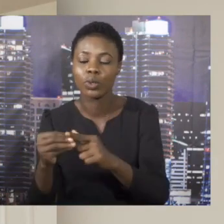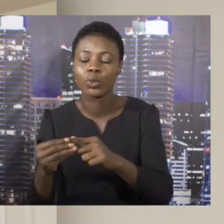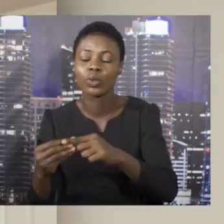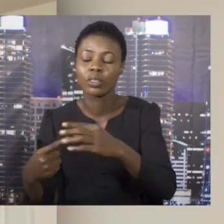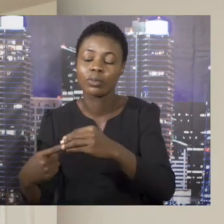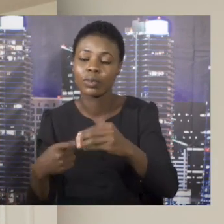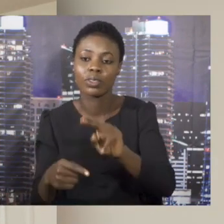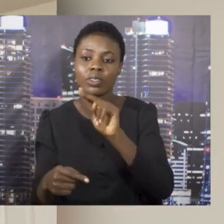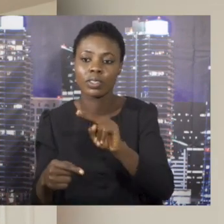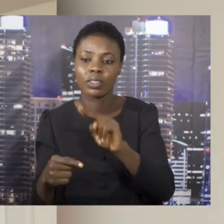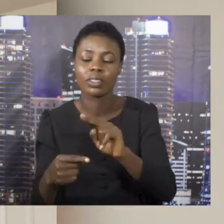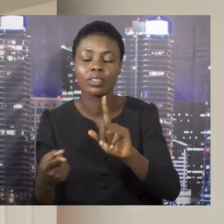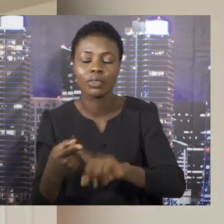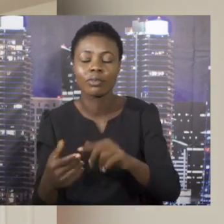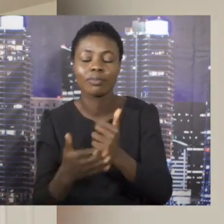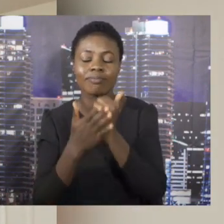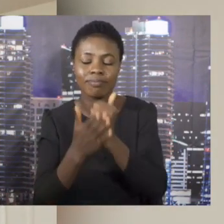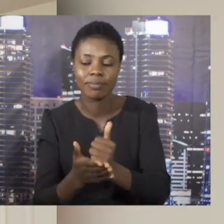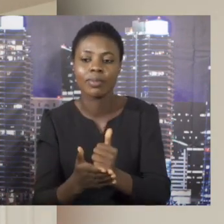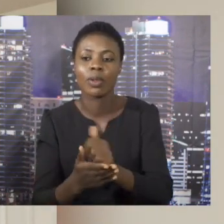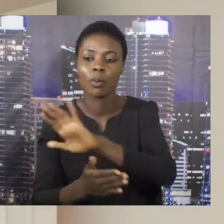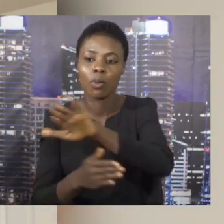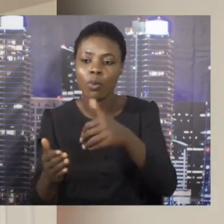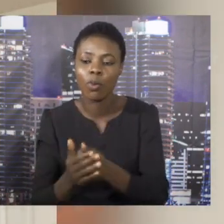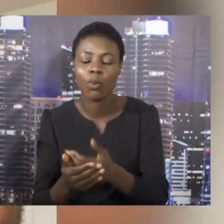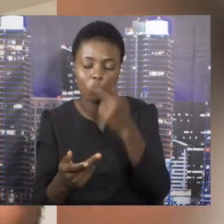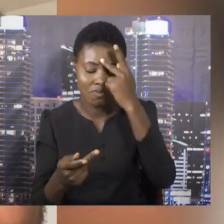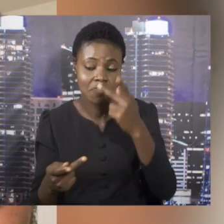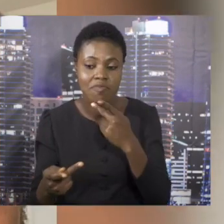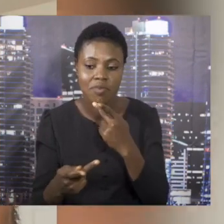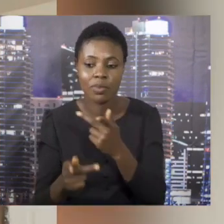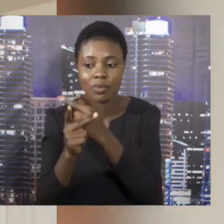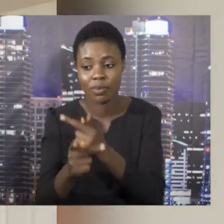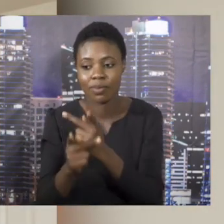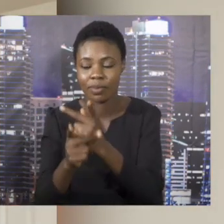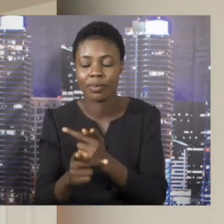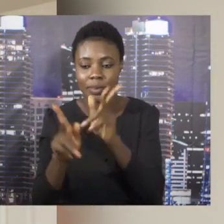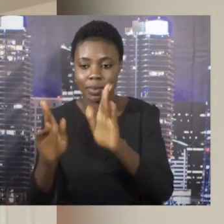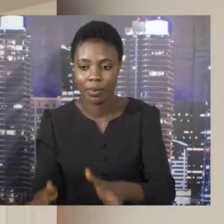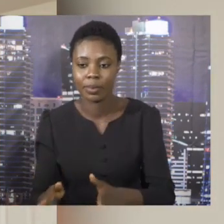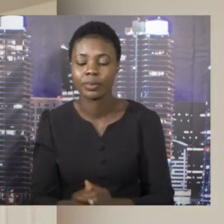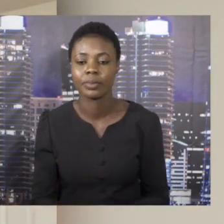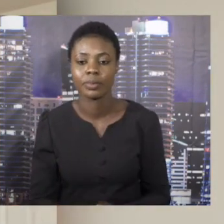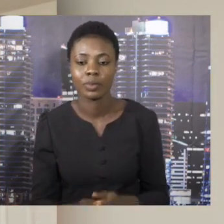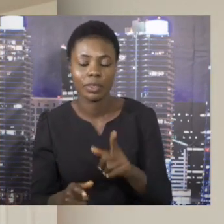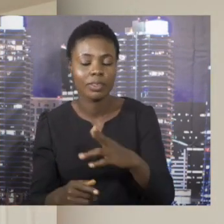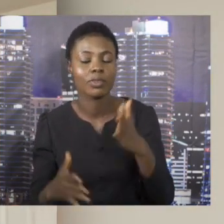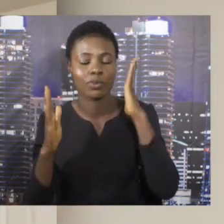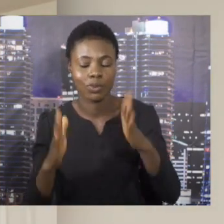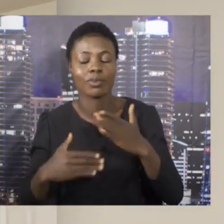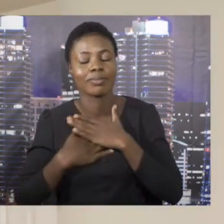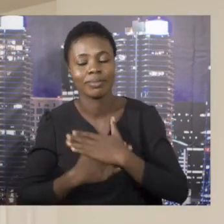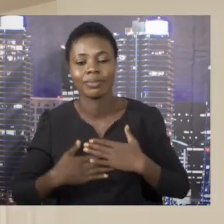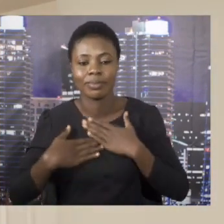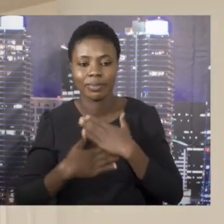also their family members or caregivers. So this is going to be fun. This is going to be like a very beautiful experience. I'm going to